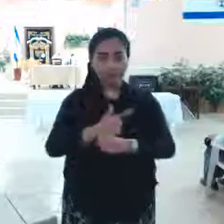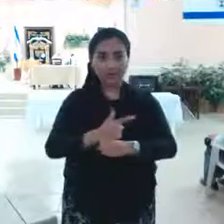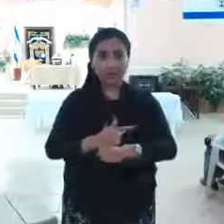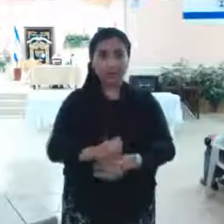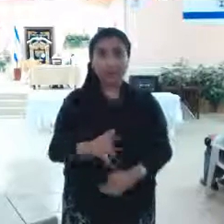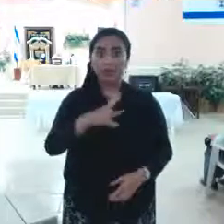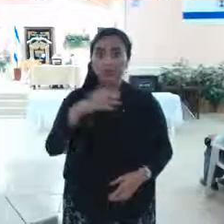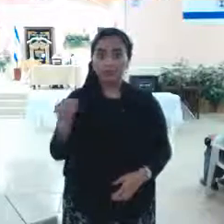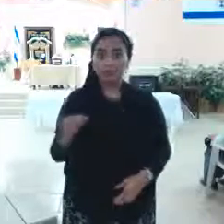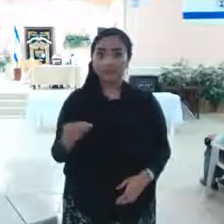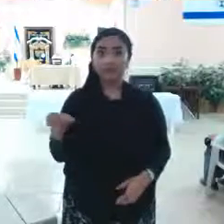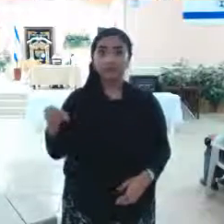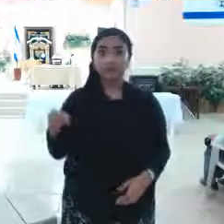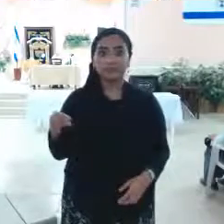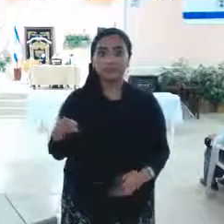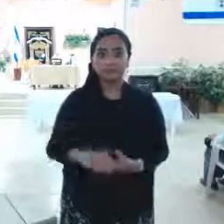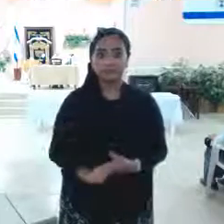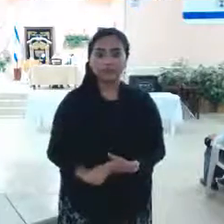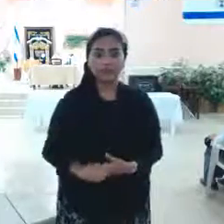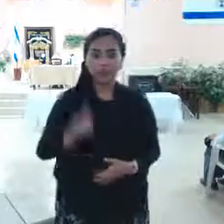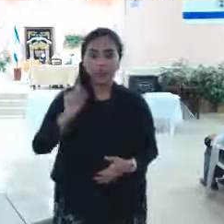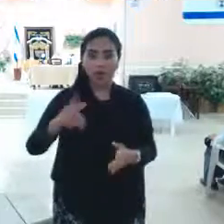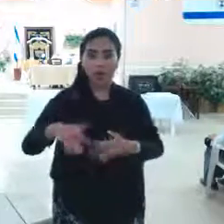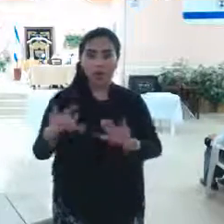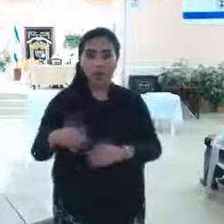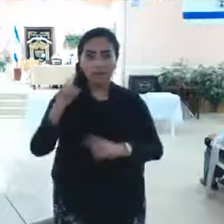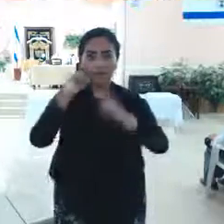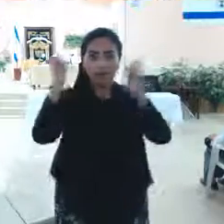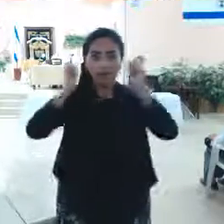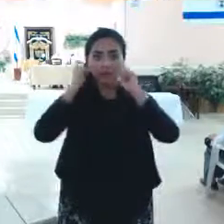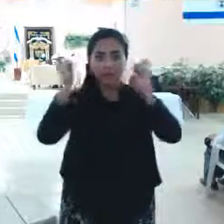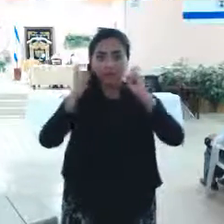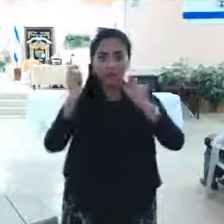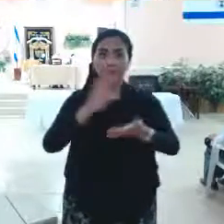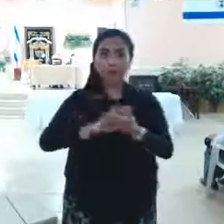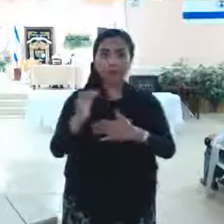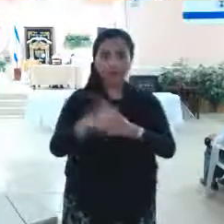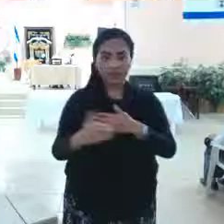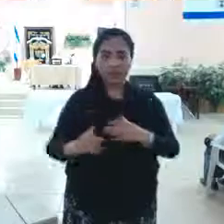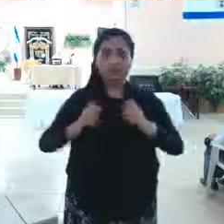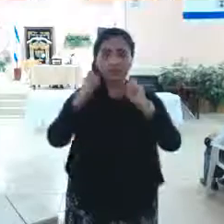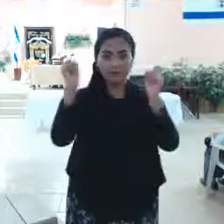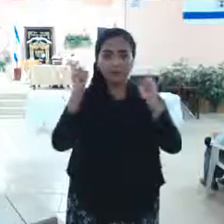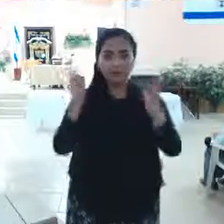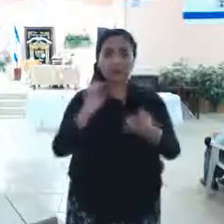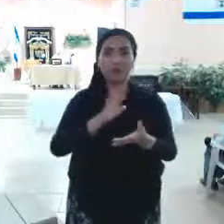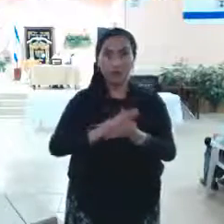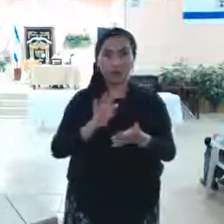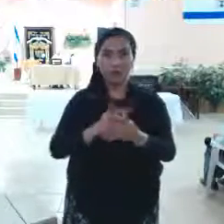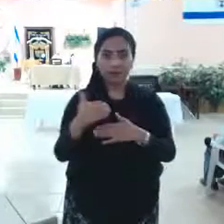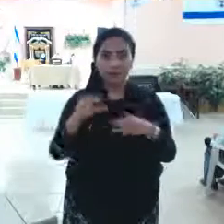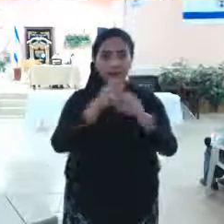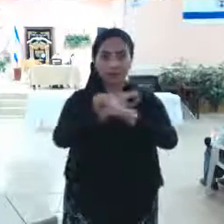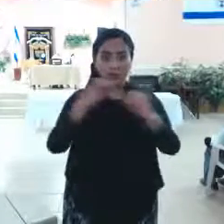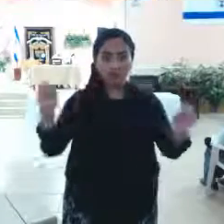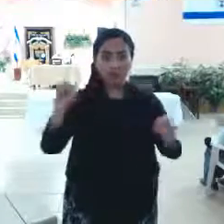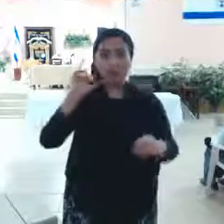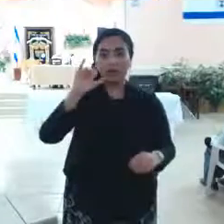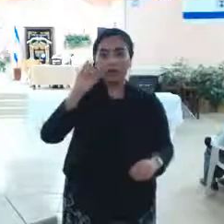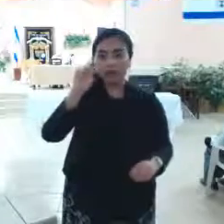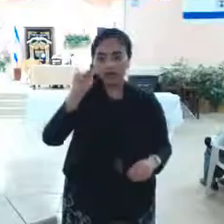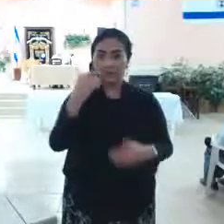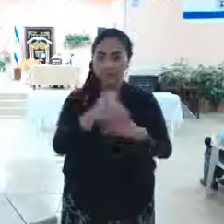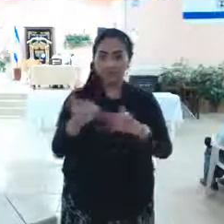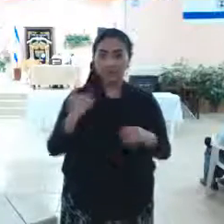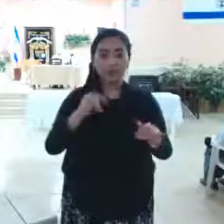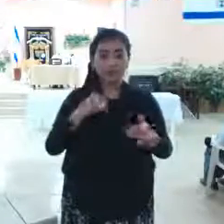brothers. And well, they went up with one heart to celebrate the feast of Hamatzot, the feast of the unleavened breads.